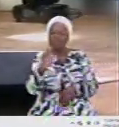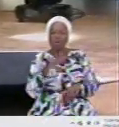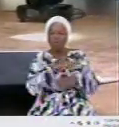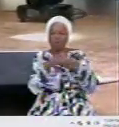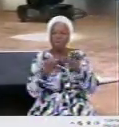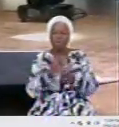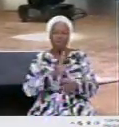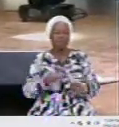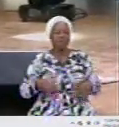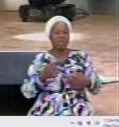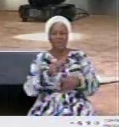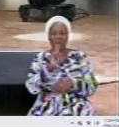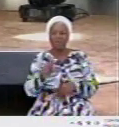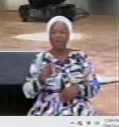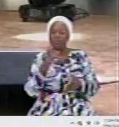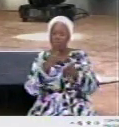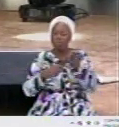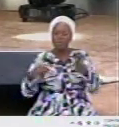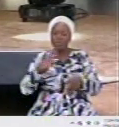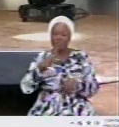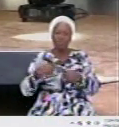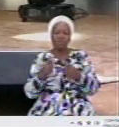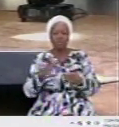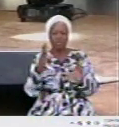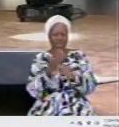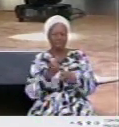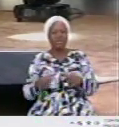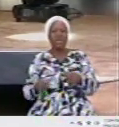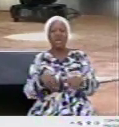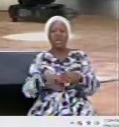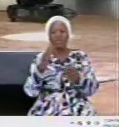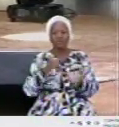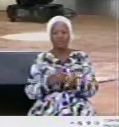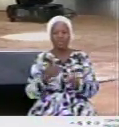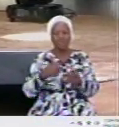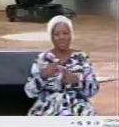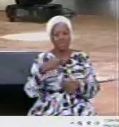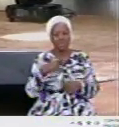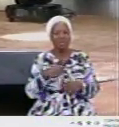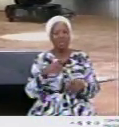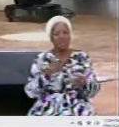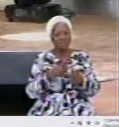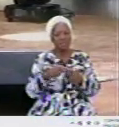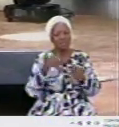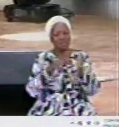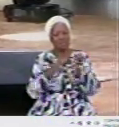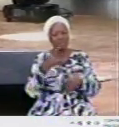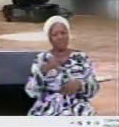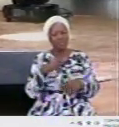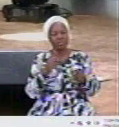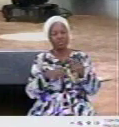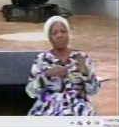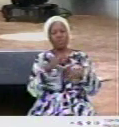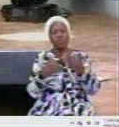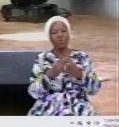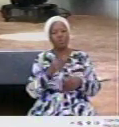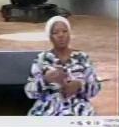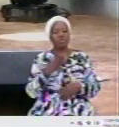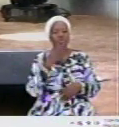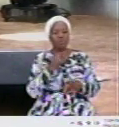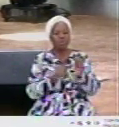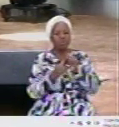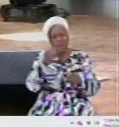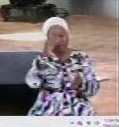lives? What are we trying to achieve? It says, then Jesus said to those Jews which believed on him,